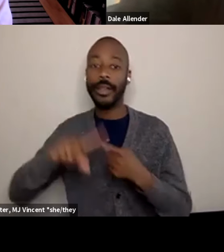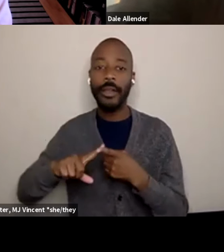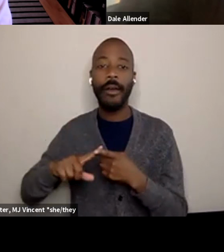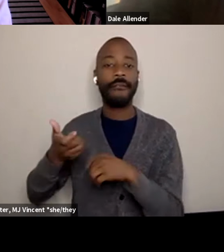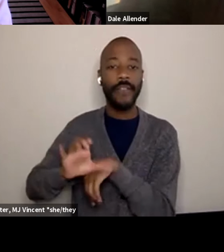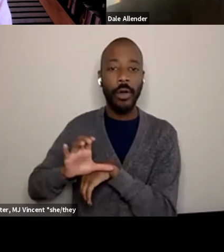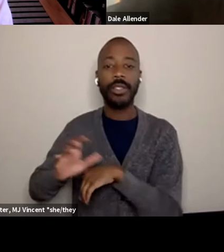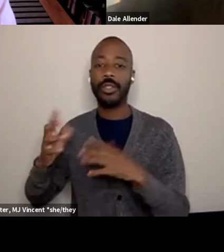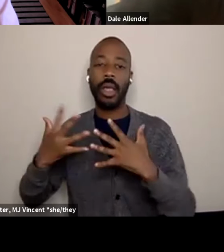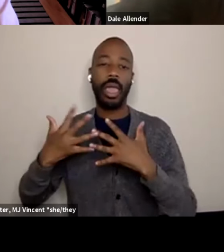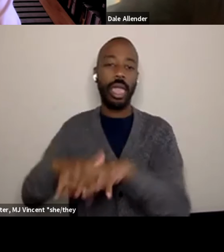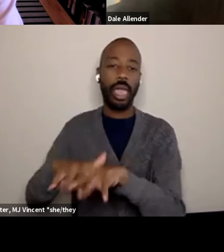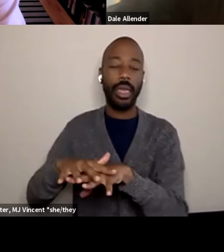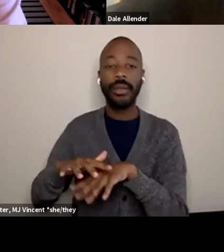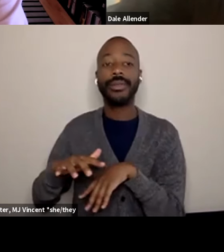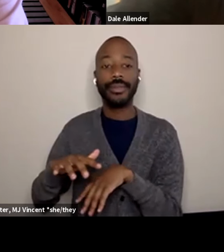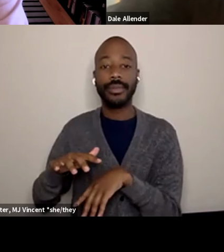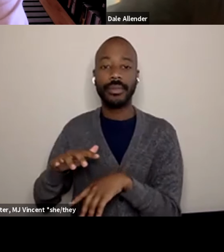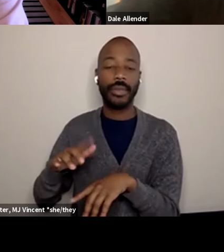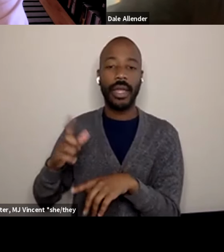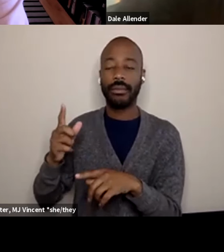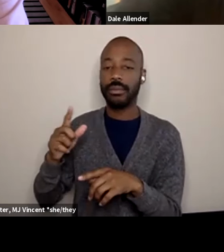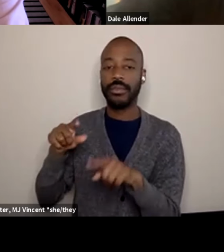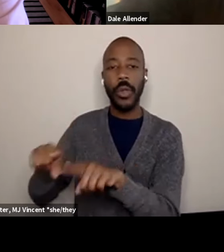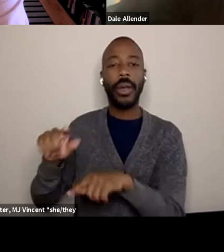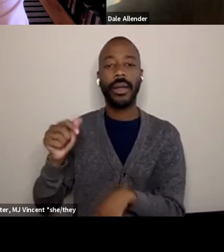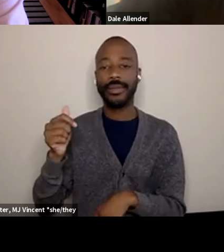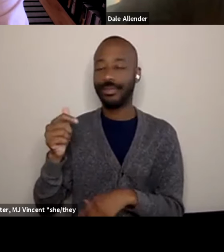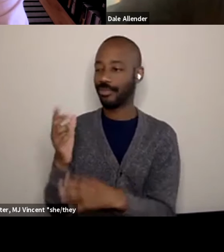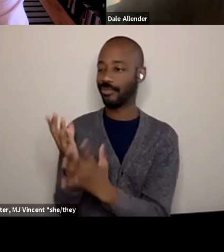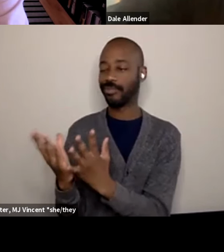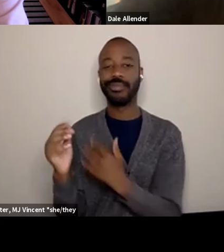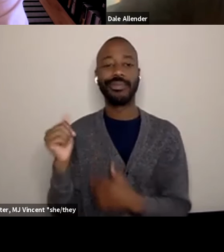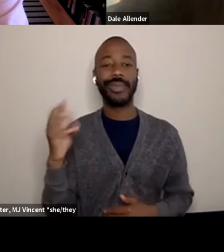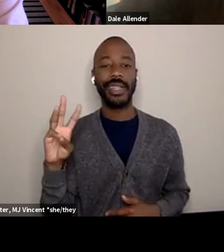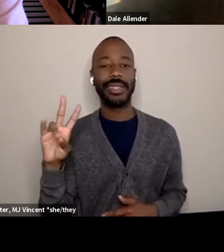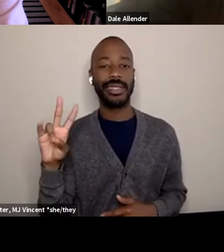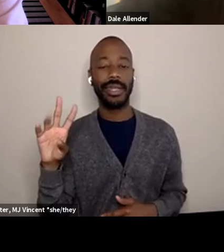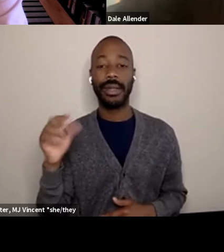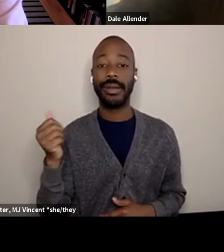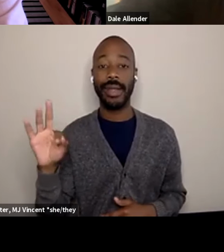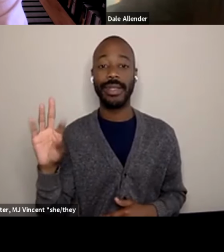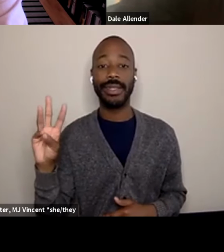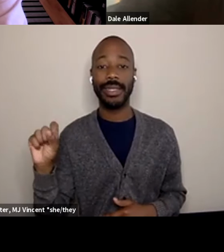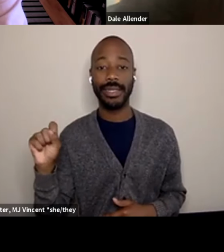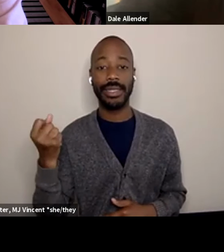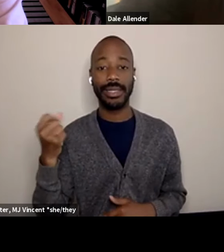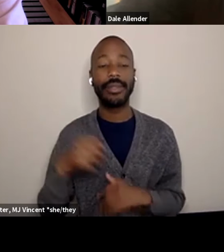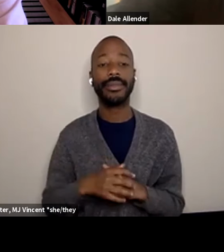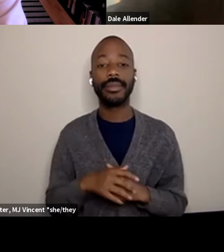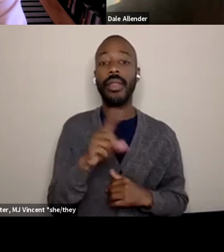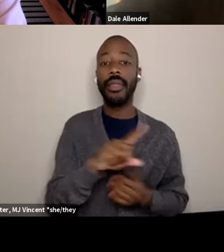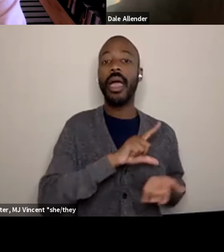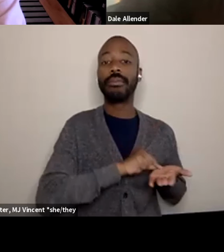out of existence in the late 1960s. But these organizations began publishing monthly or quarterly